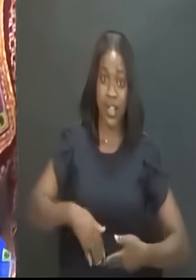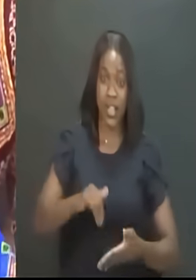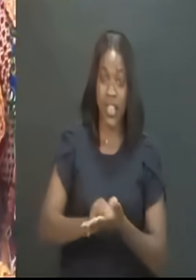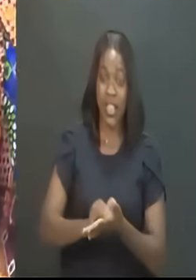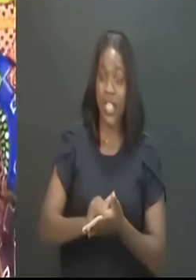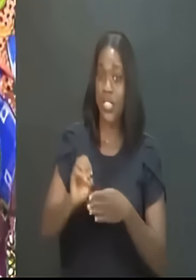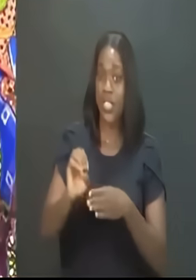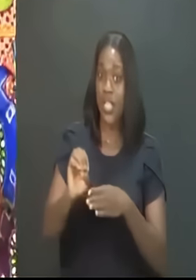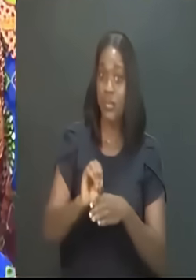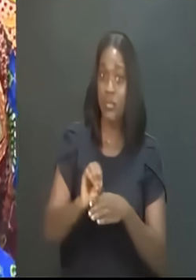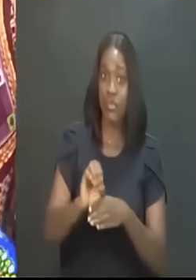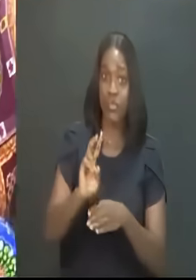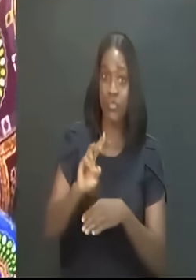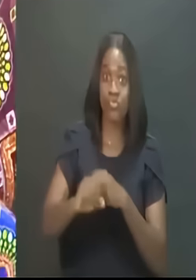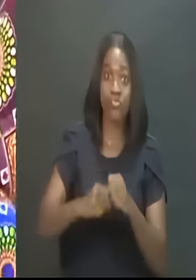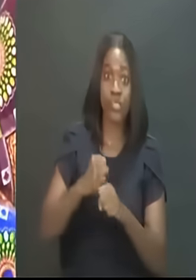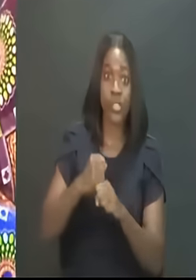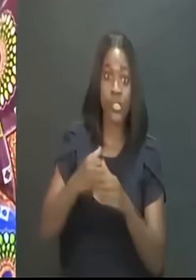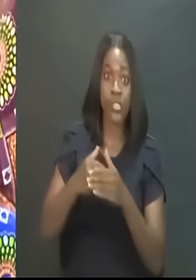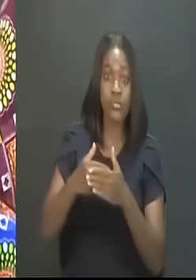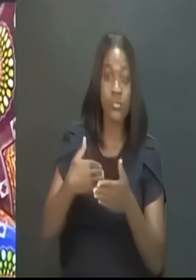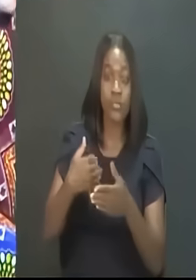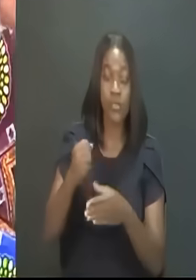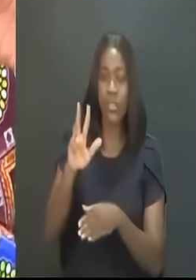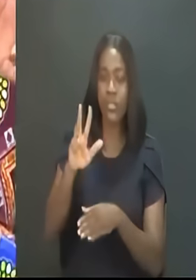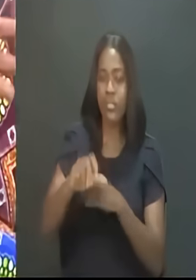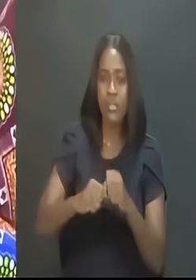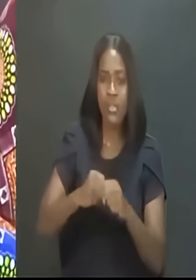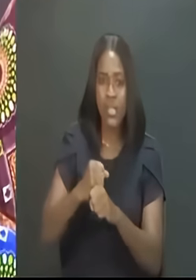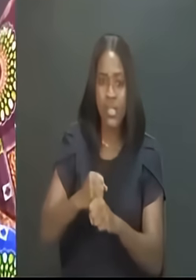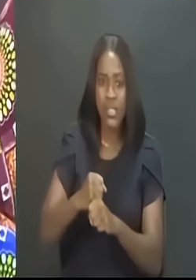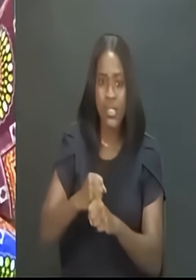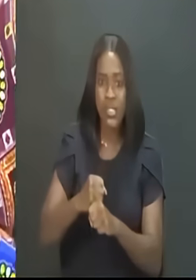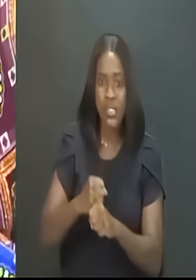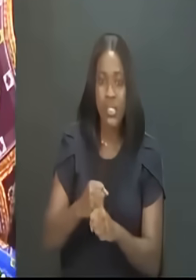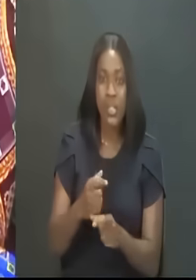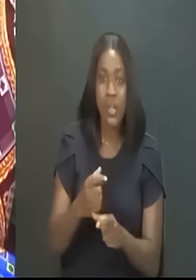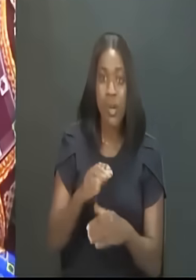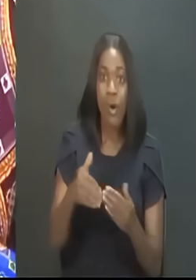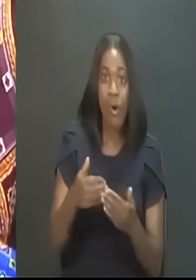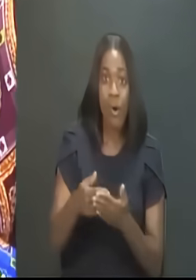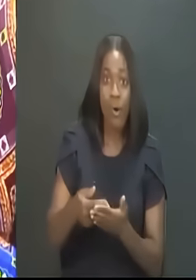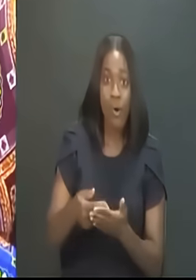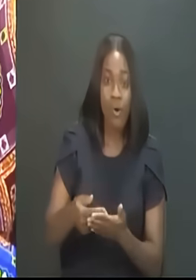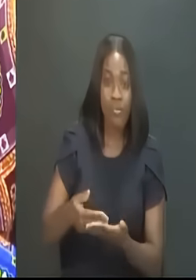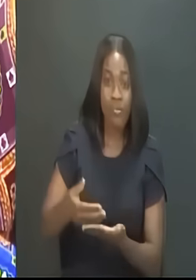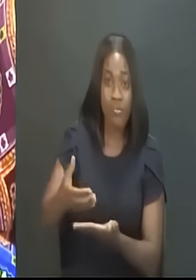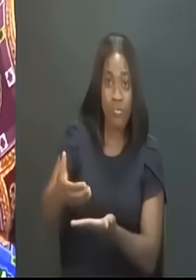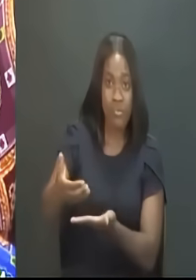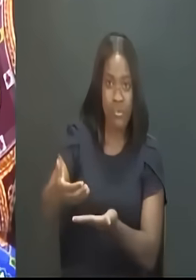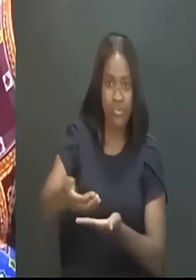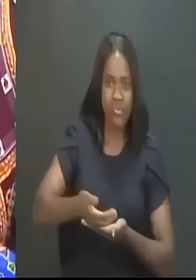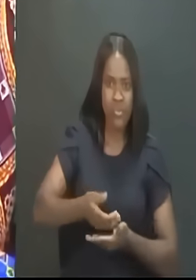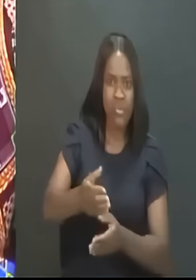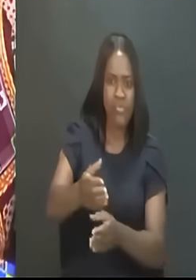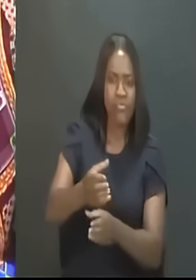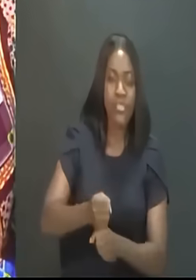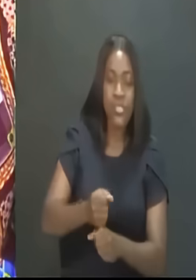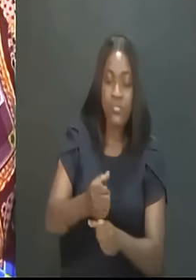years, 3 years, the petitions are all before us. And because of that omnibus